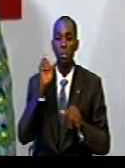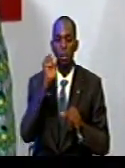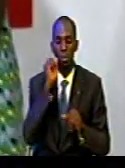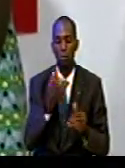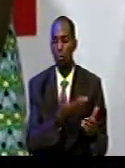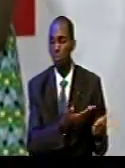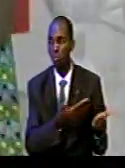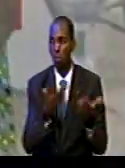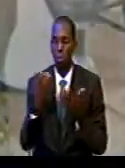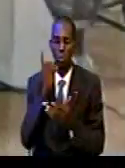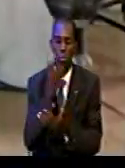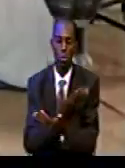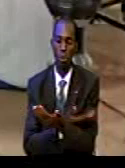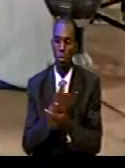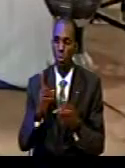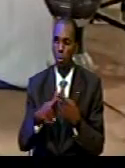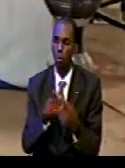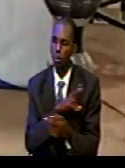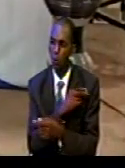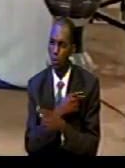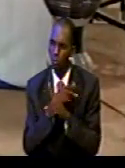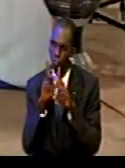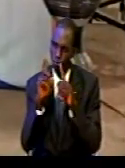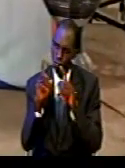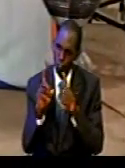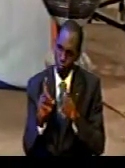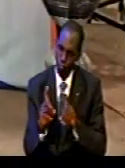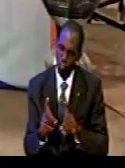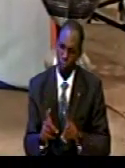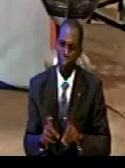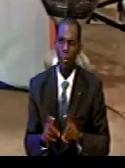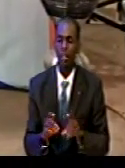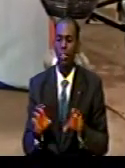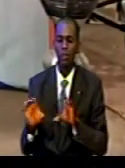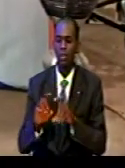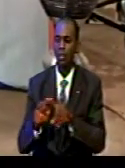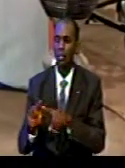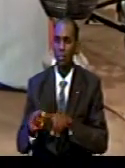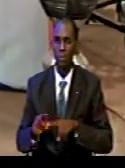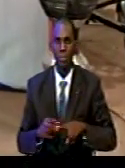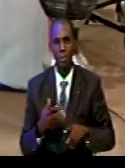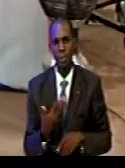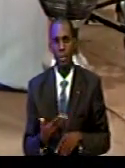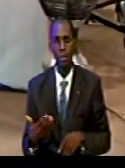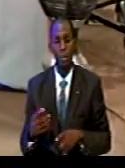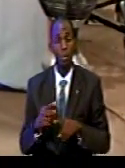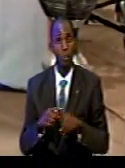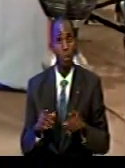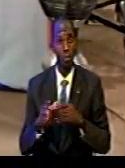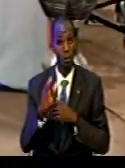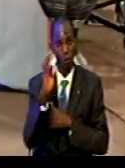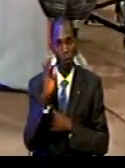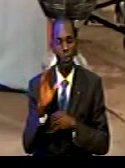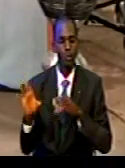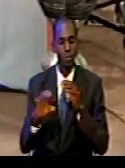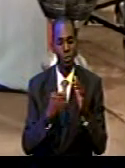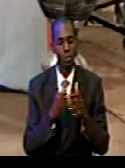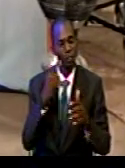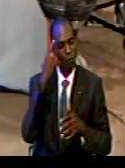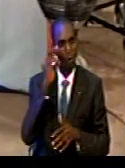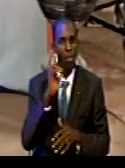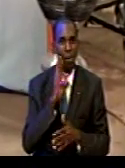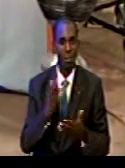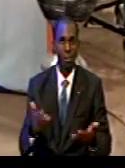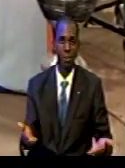use pampers. I have gone to hospital. They check all his body. They do scan. They do see